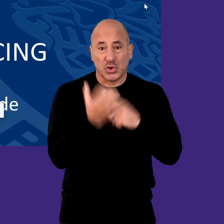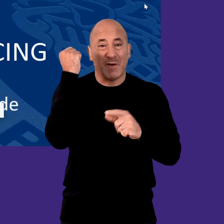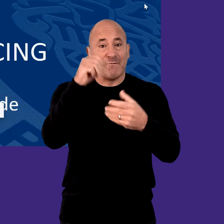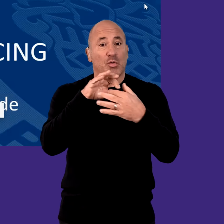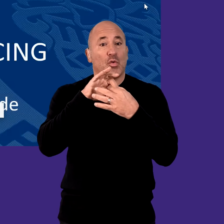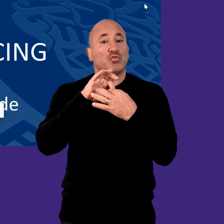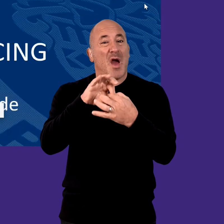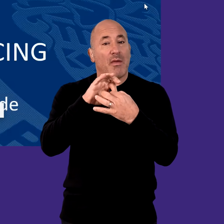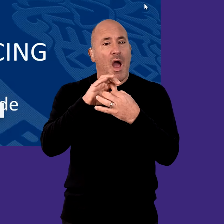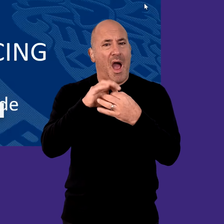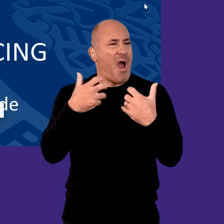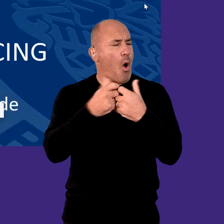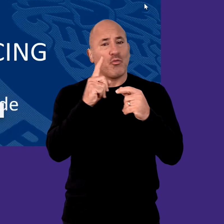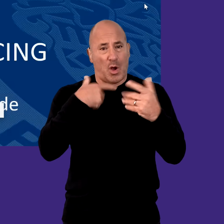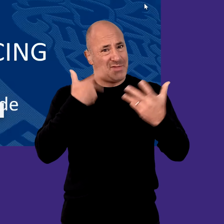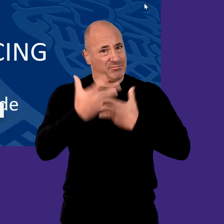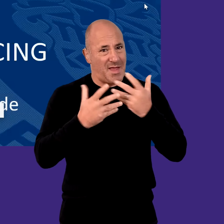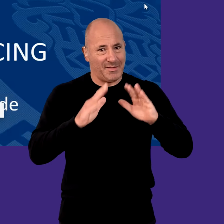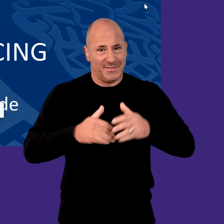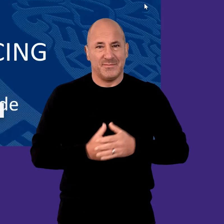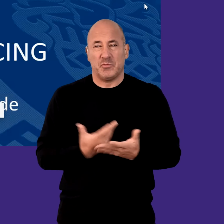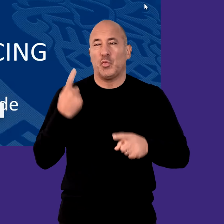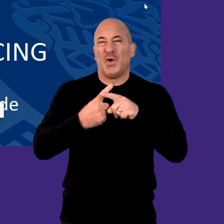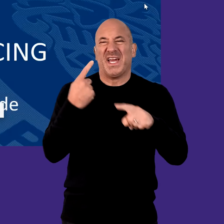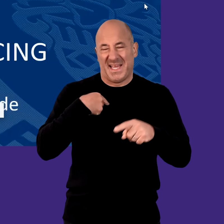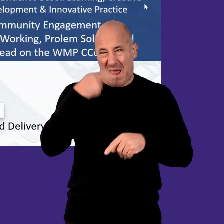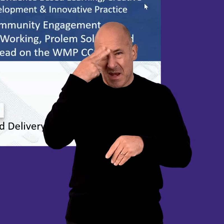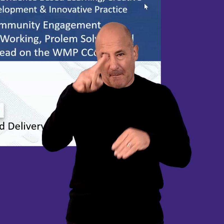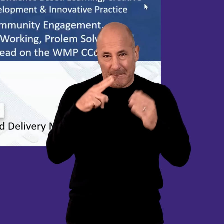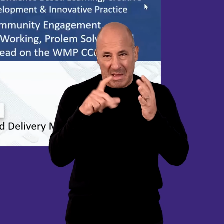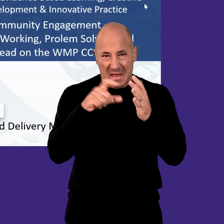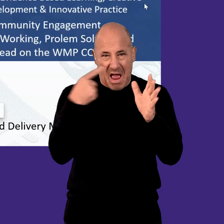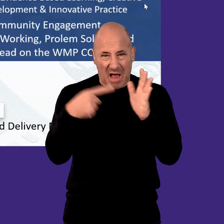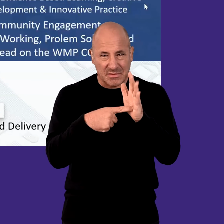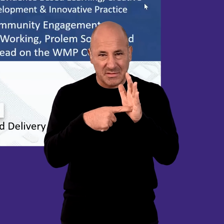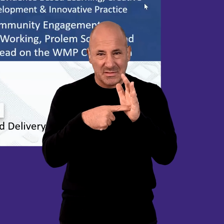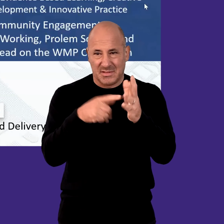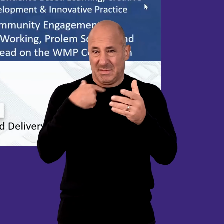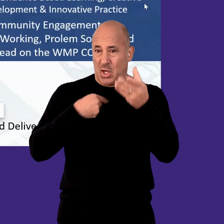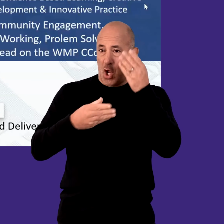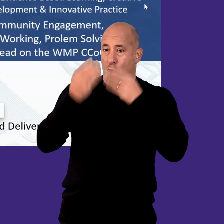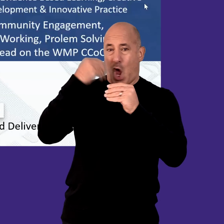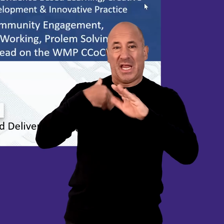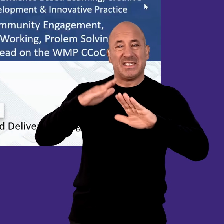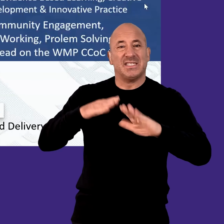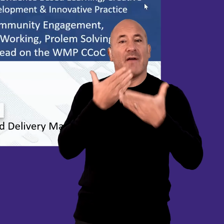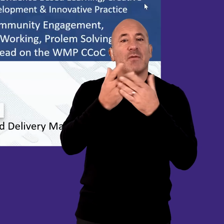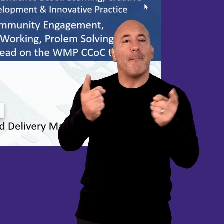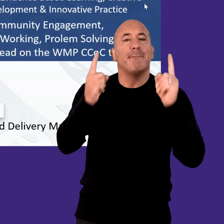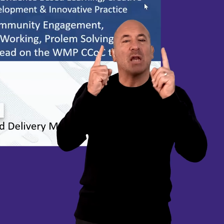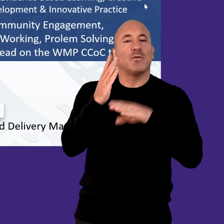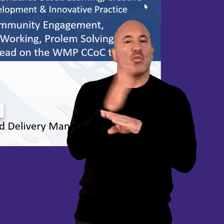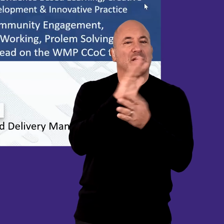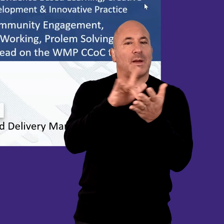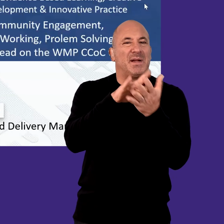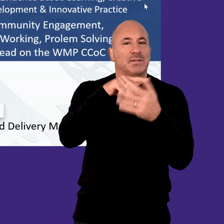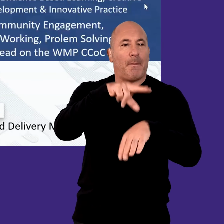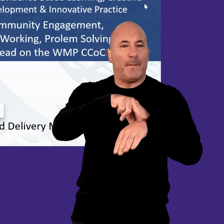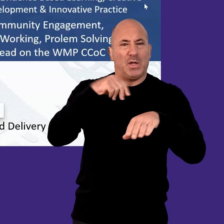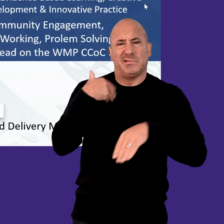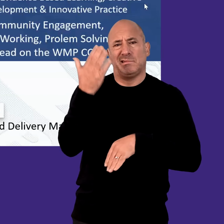and then what the benefits that you can achieve together are as well. So very quickly, as I've said, my name is Kat. I am currently a learning and